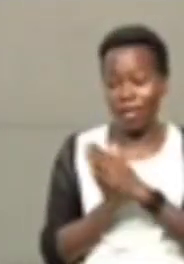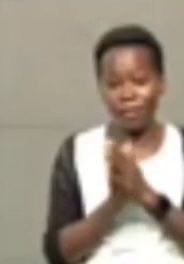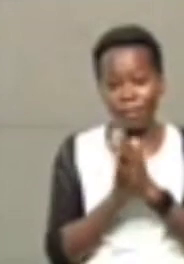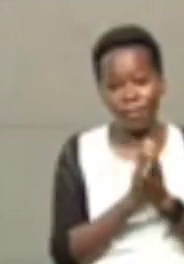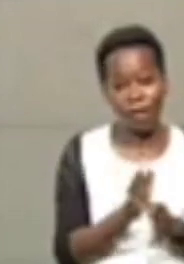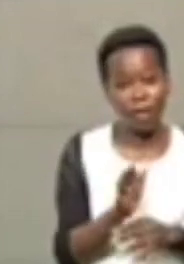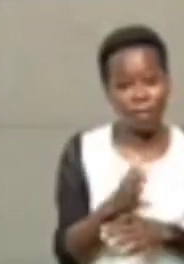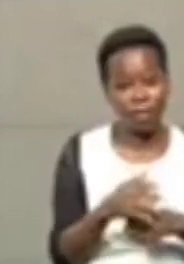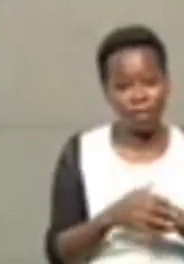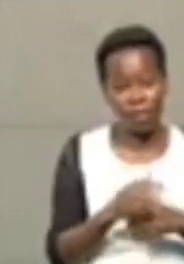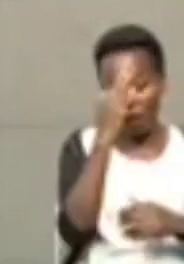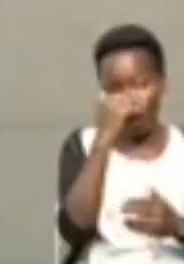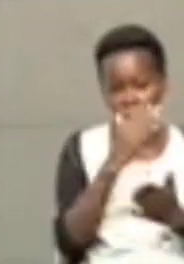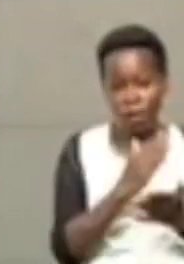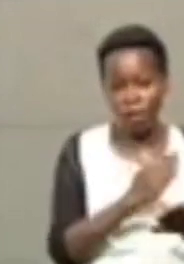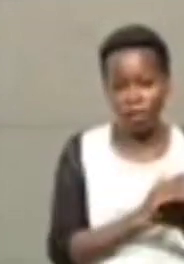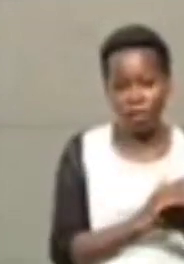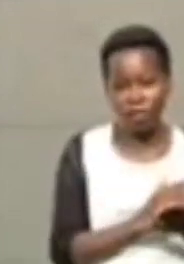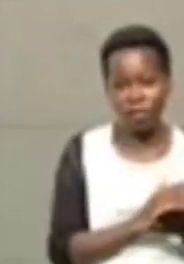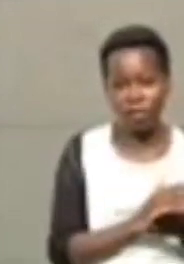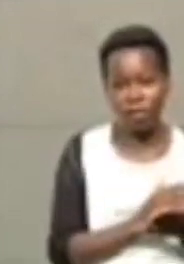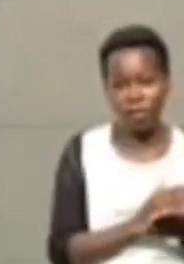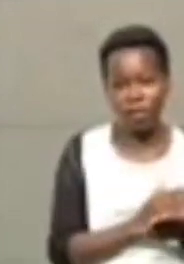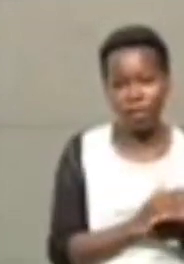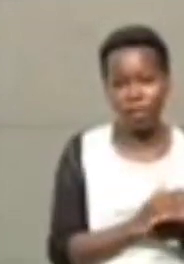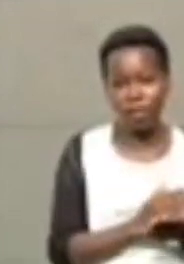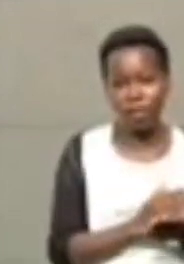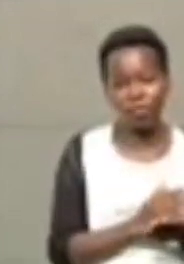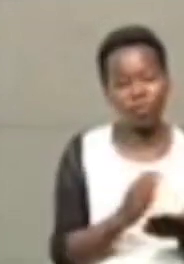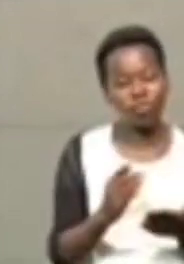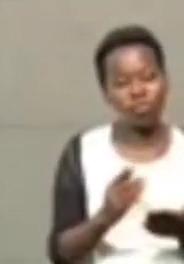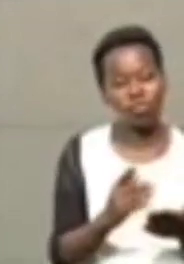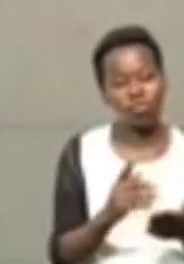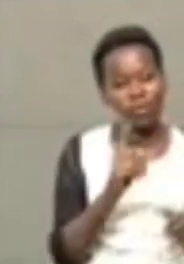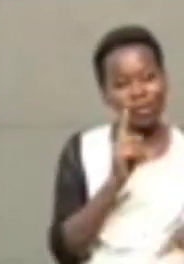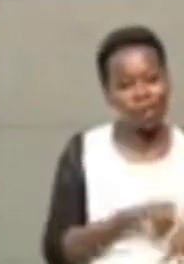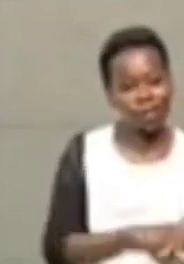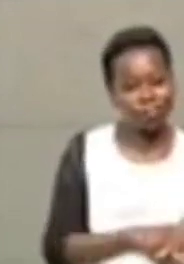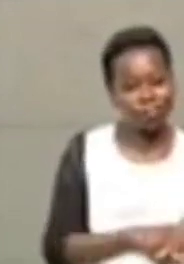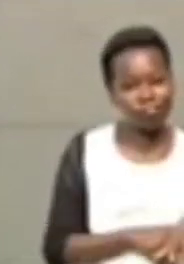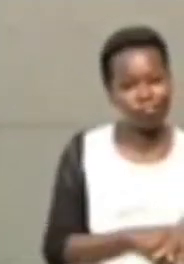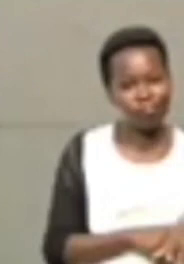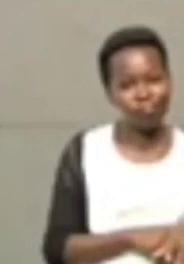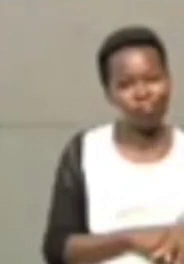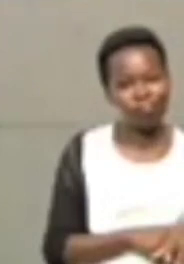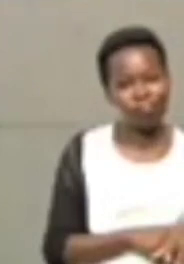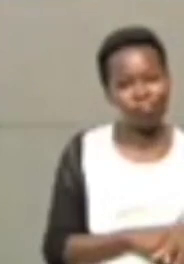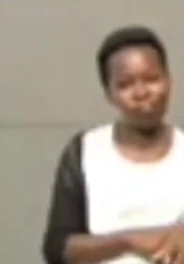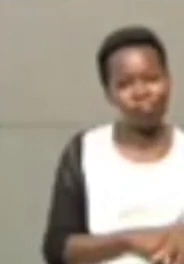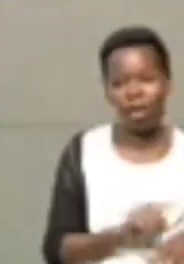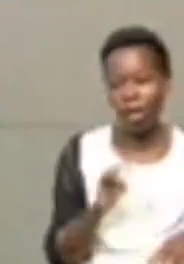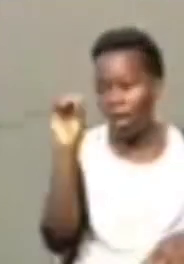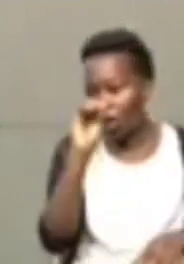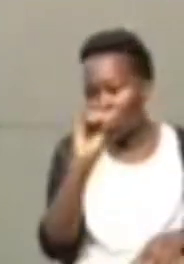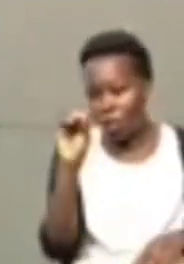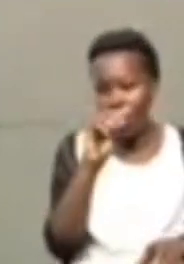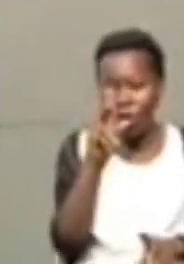you because for starters, you took time to meet the traders. They have been looking for you